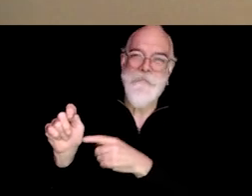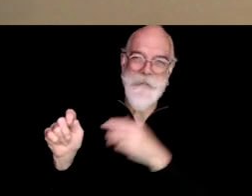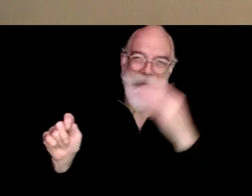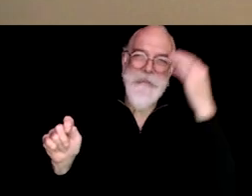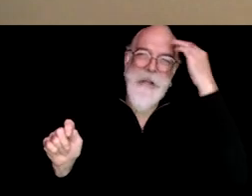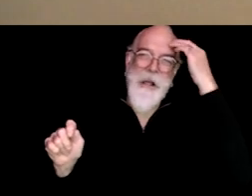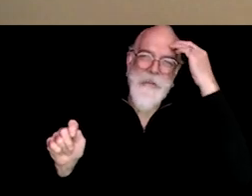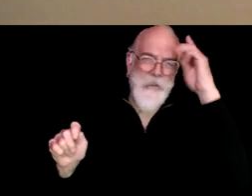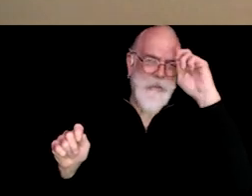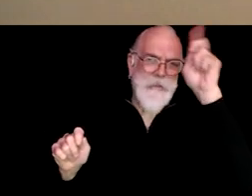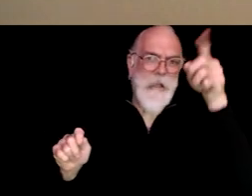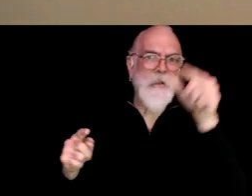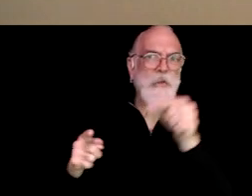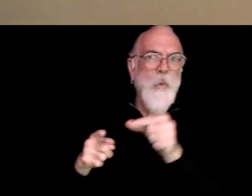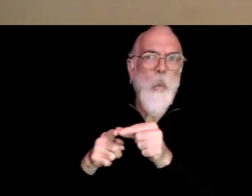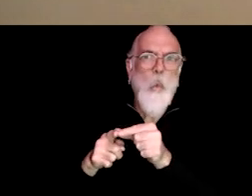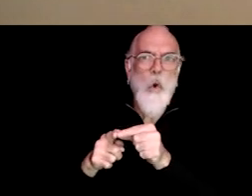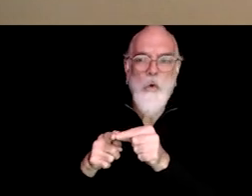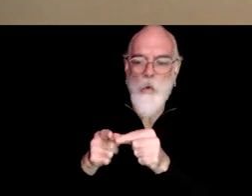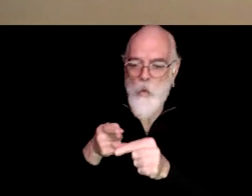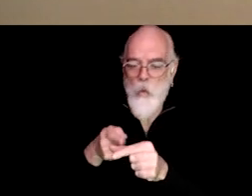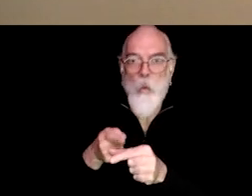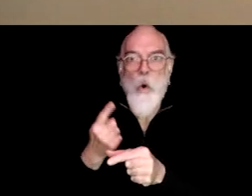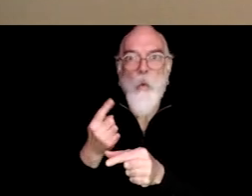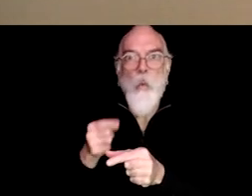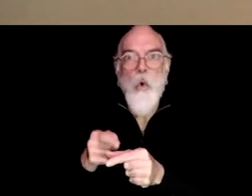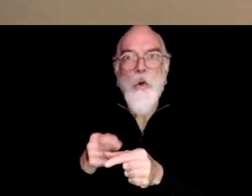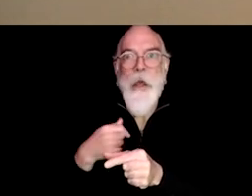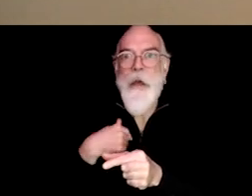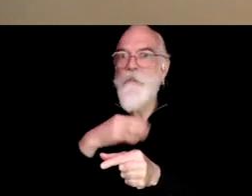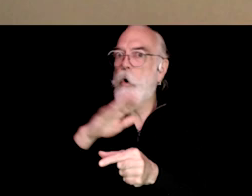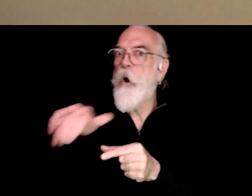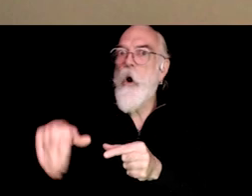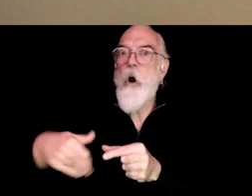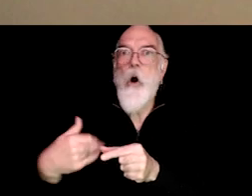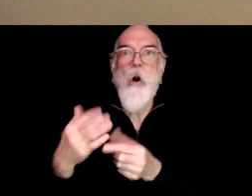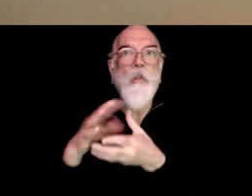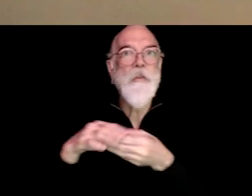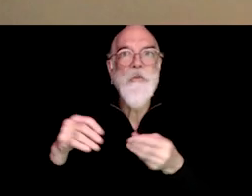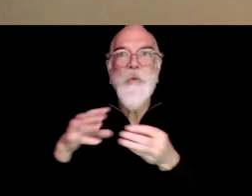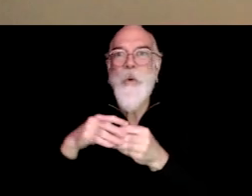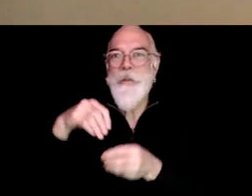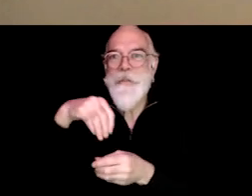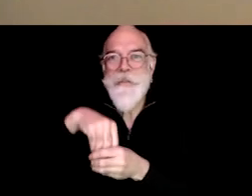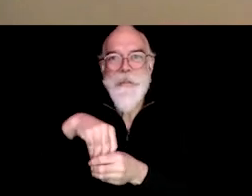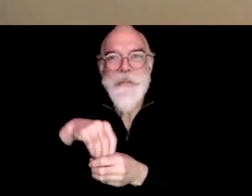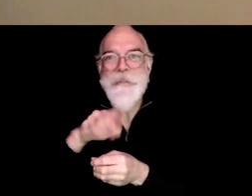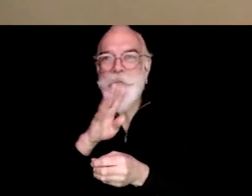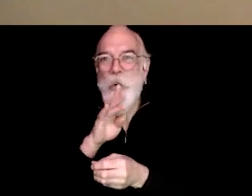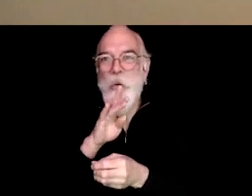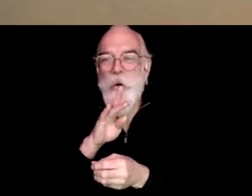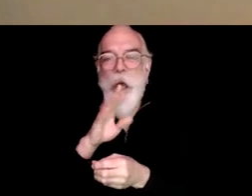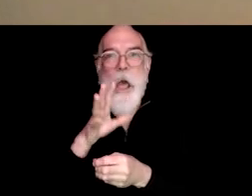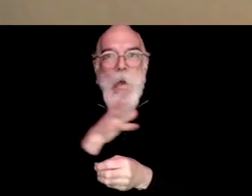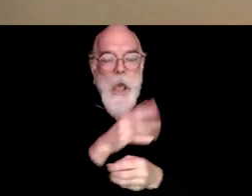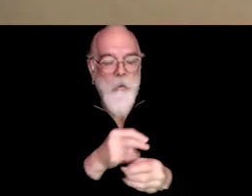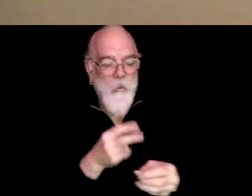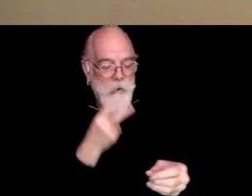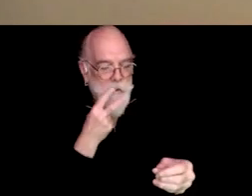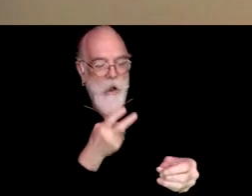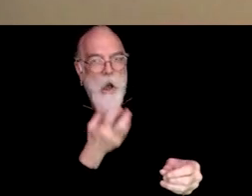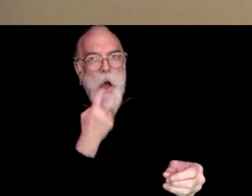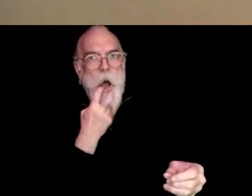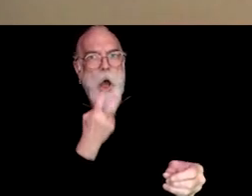holds all stories spoken. It holds the spirit close in a state of awe